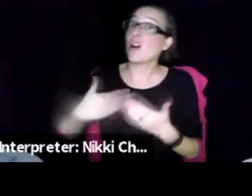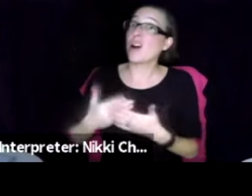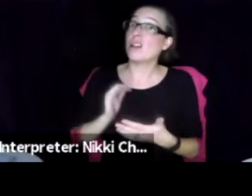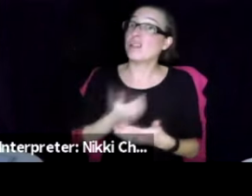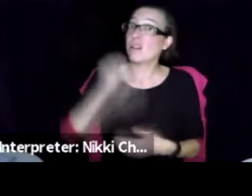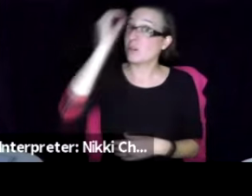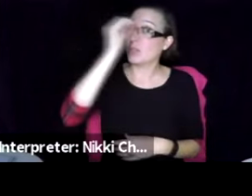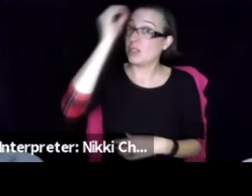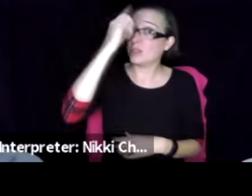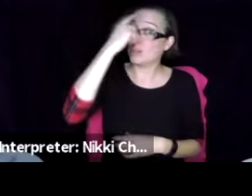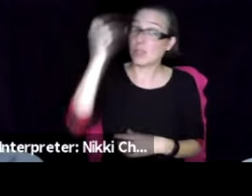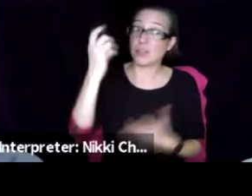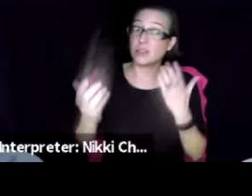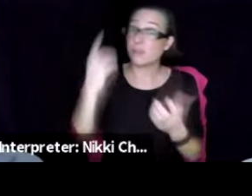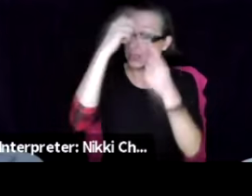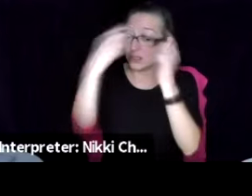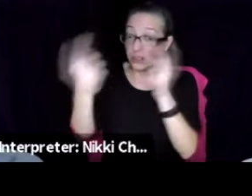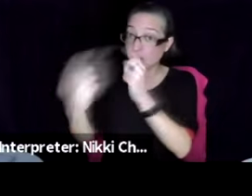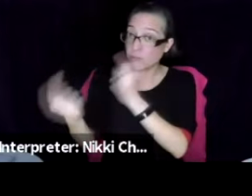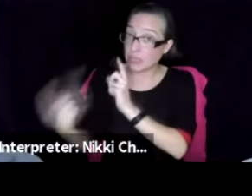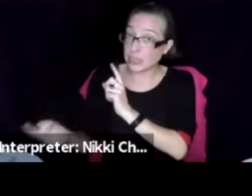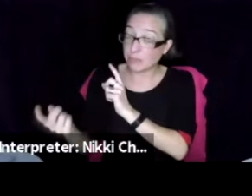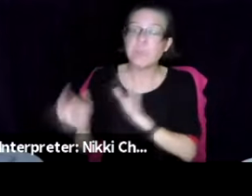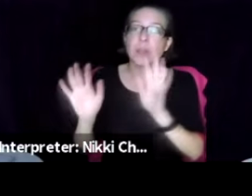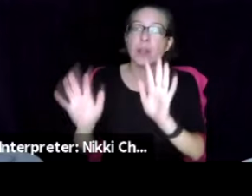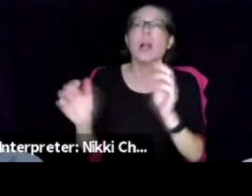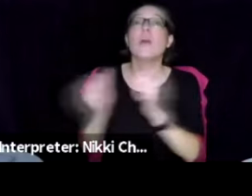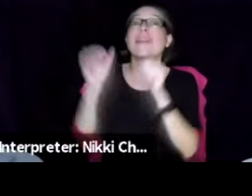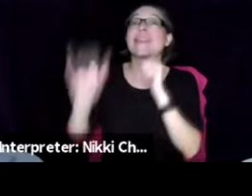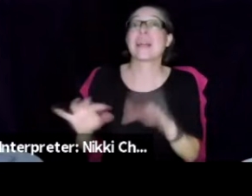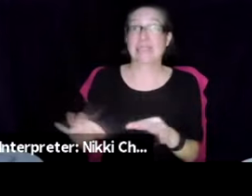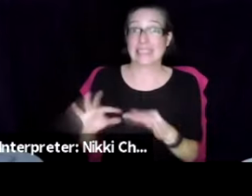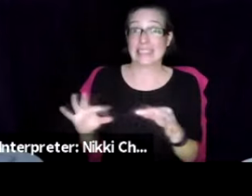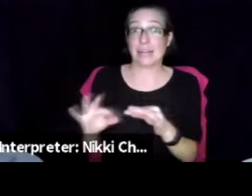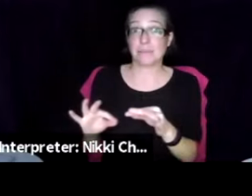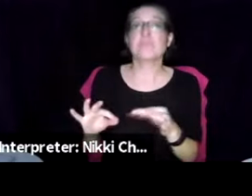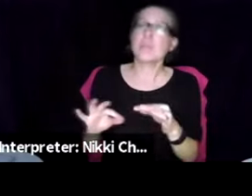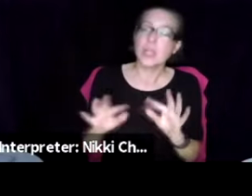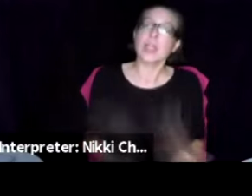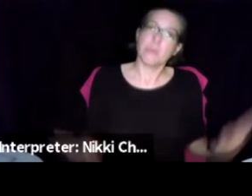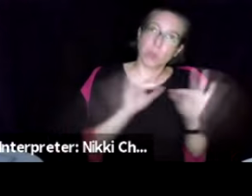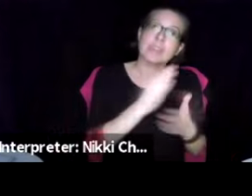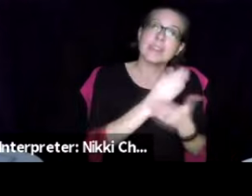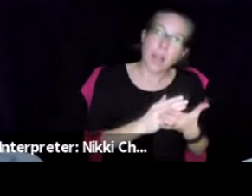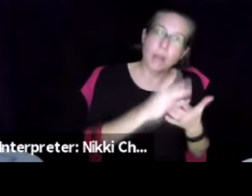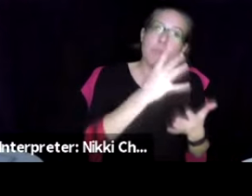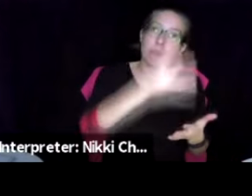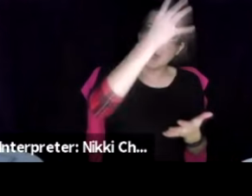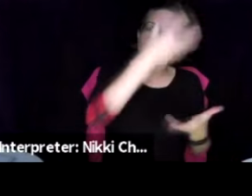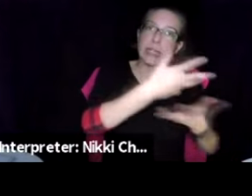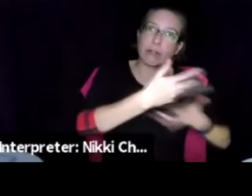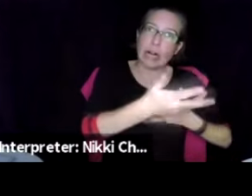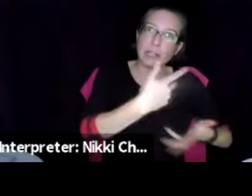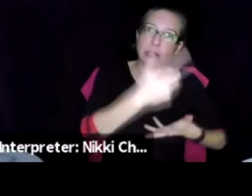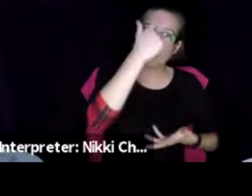And with that being said, it is important to have some parent interaction because my parents want to know like where I'm going on